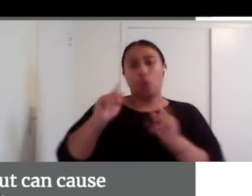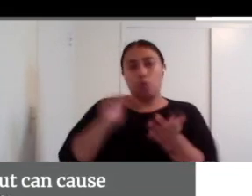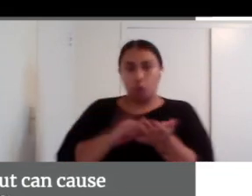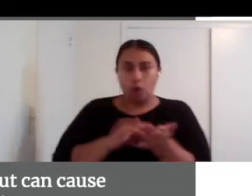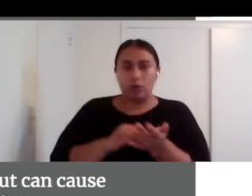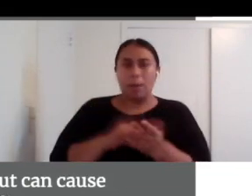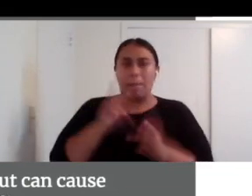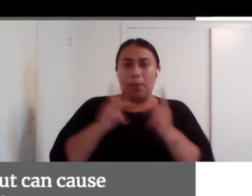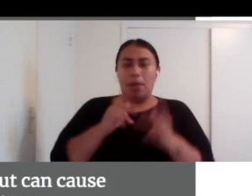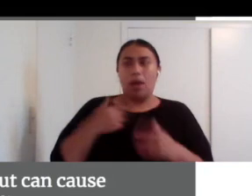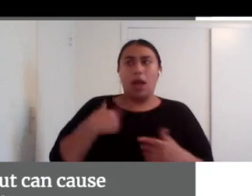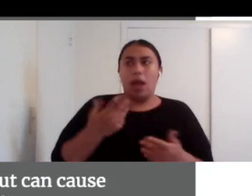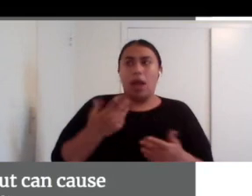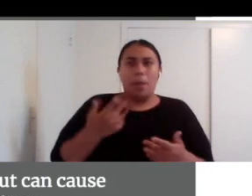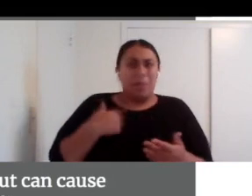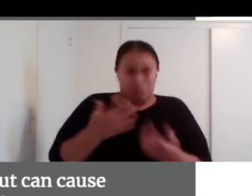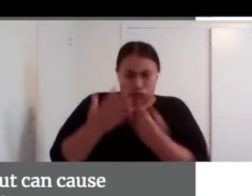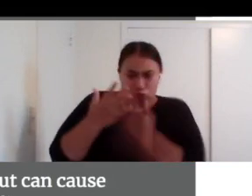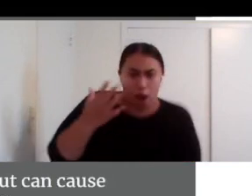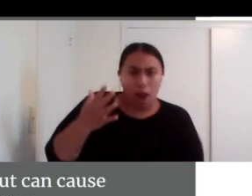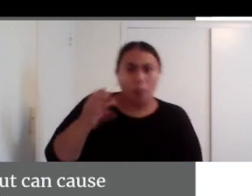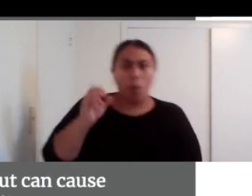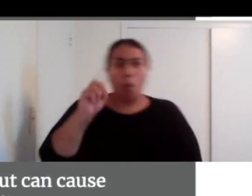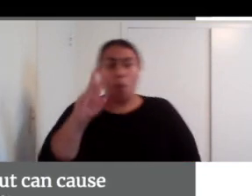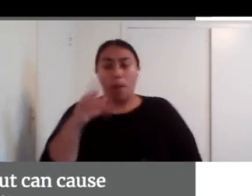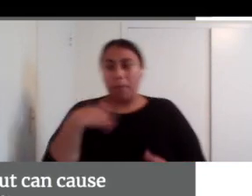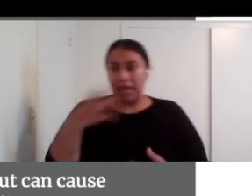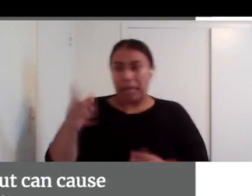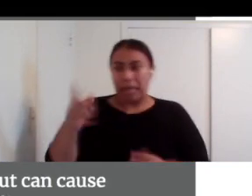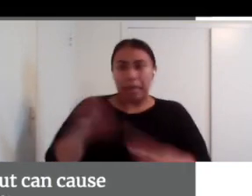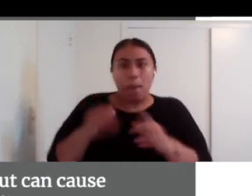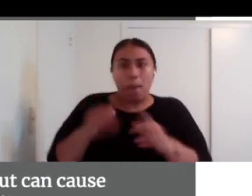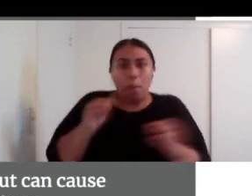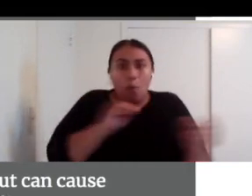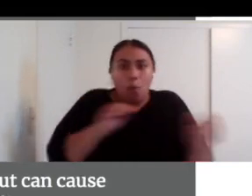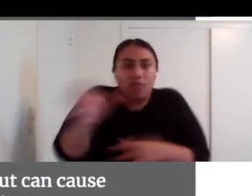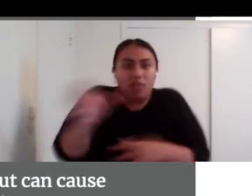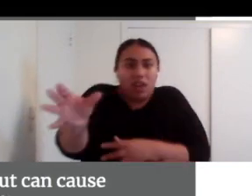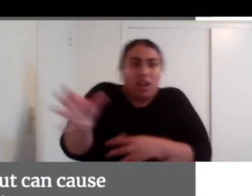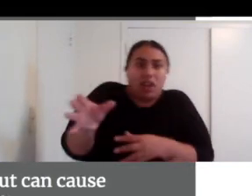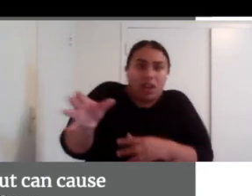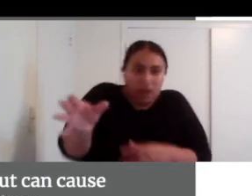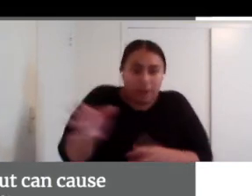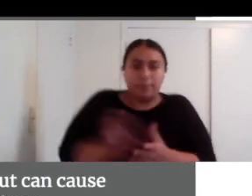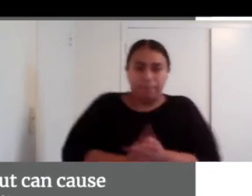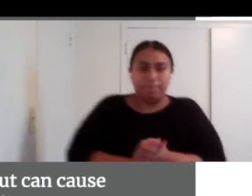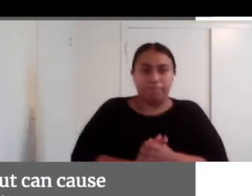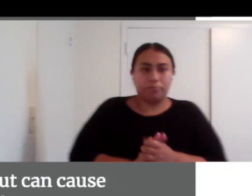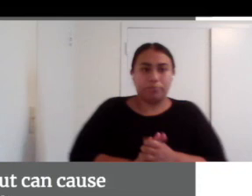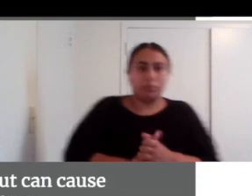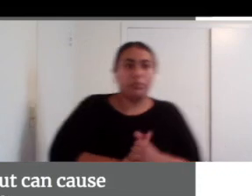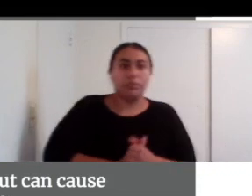actual risk to life of MS, it's very important to discuss the urinary symptoms or the urinary